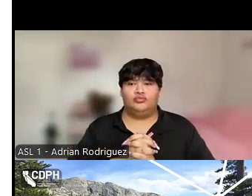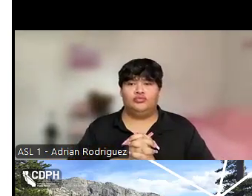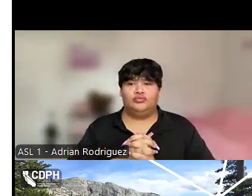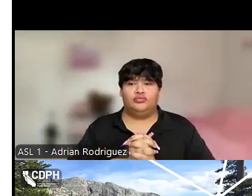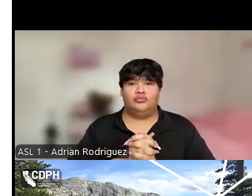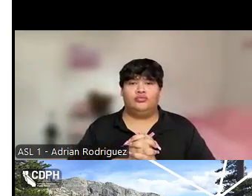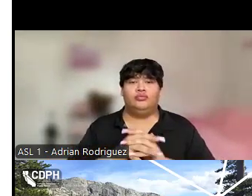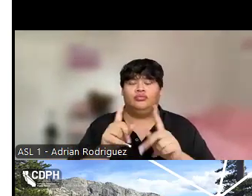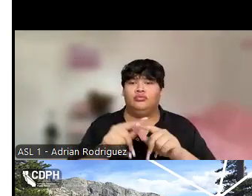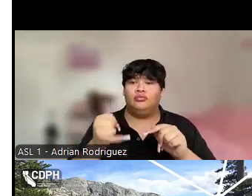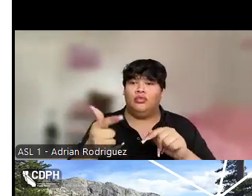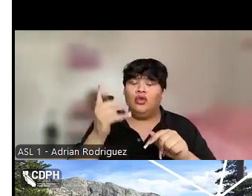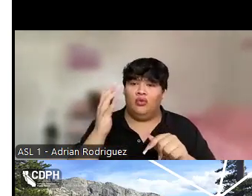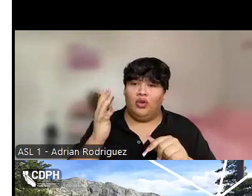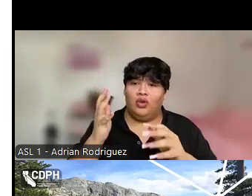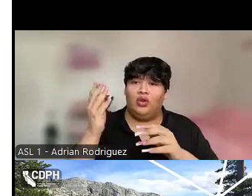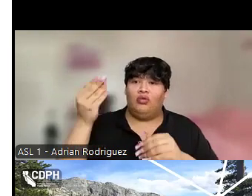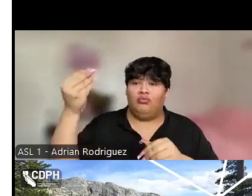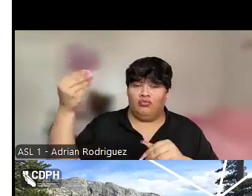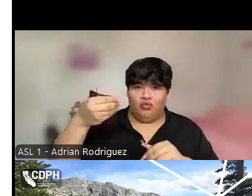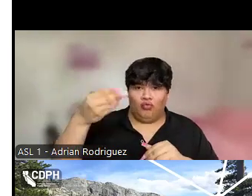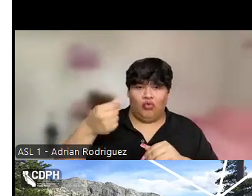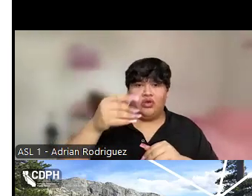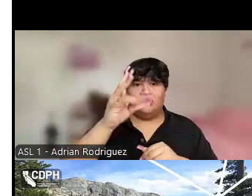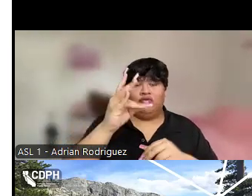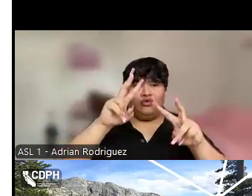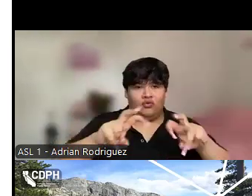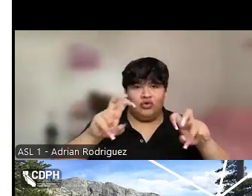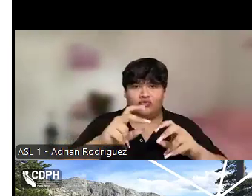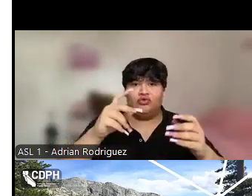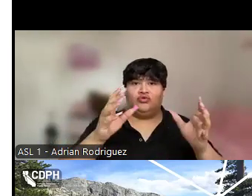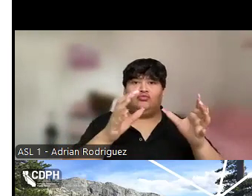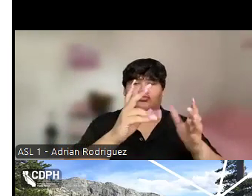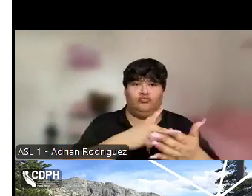Since then, we have awarded 7 research projects. Next slide, please.